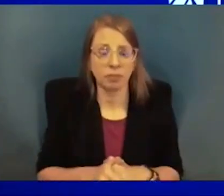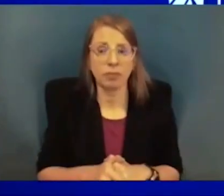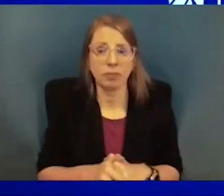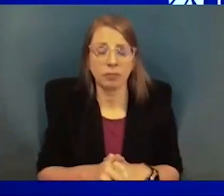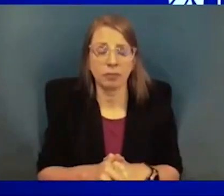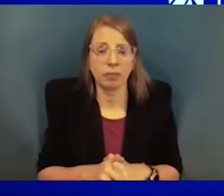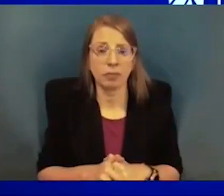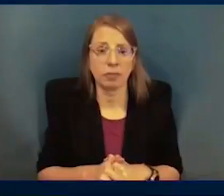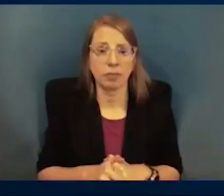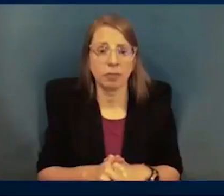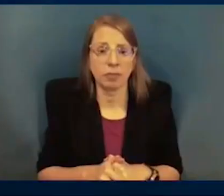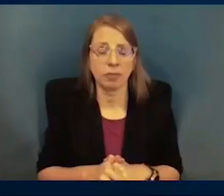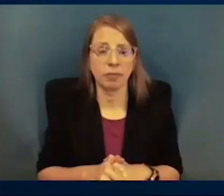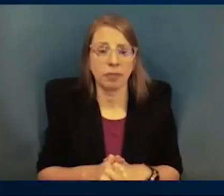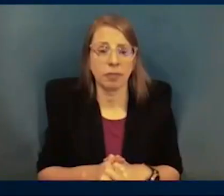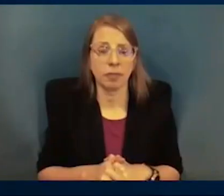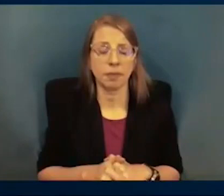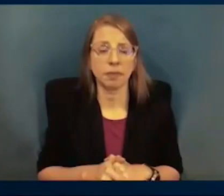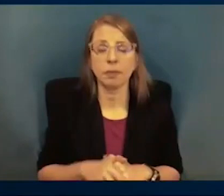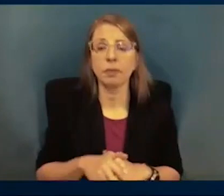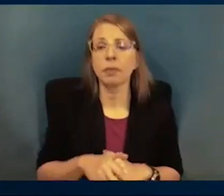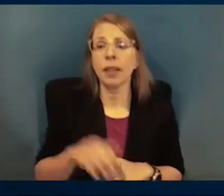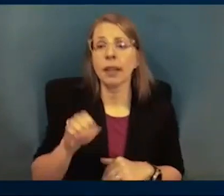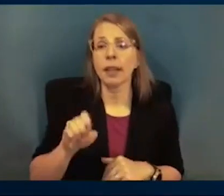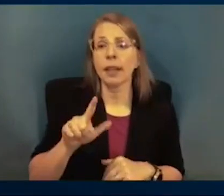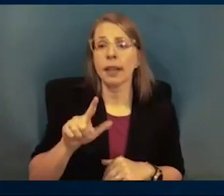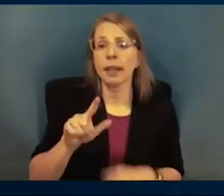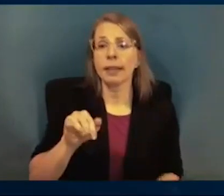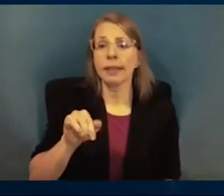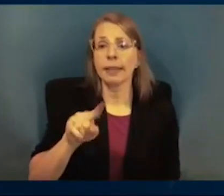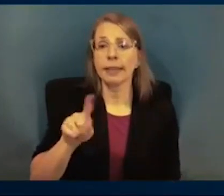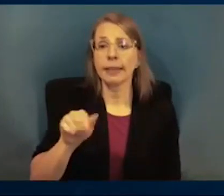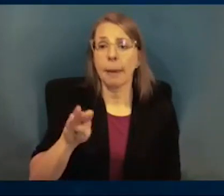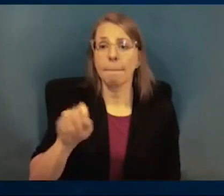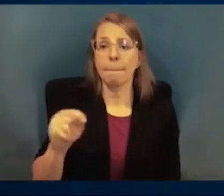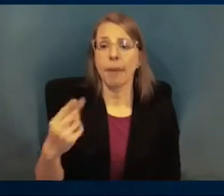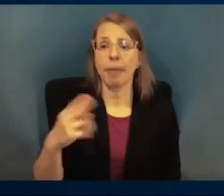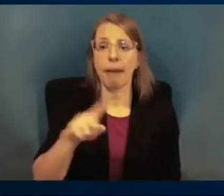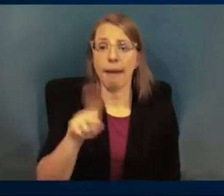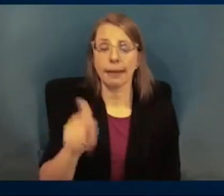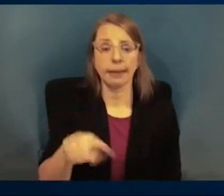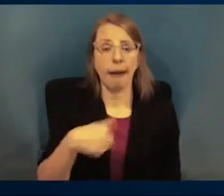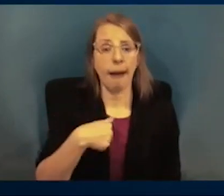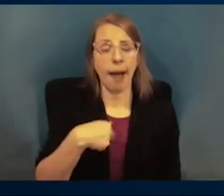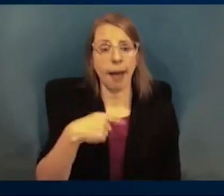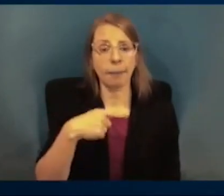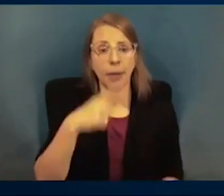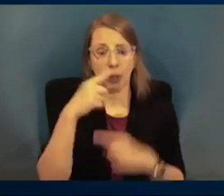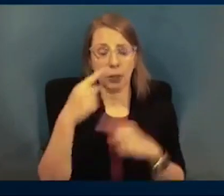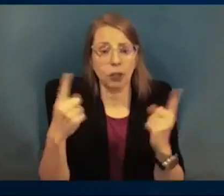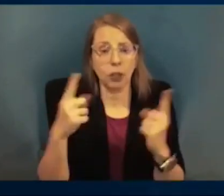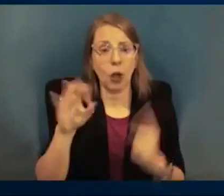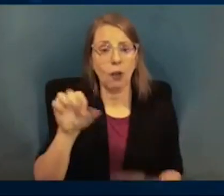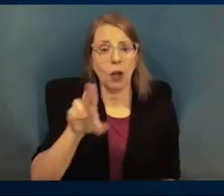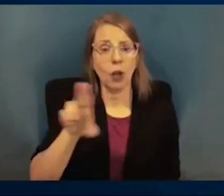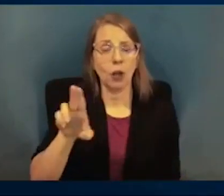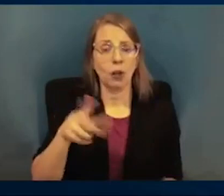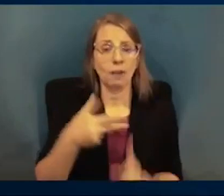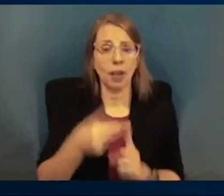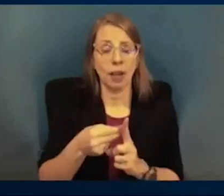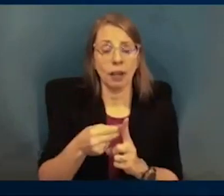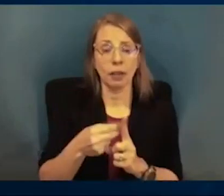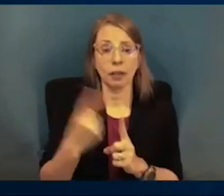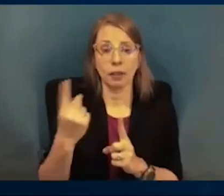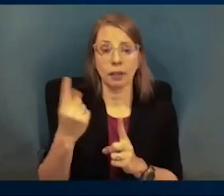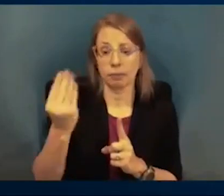about that. Okay, Elizabeth asks, I am allergic to the flu vaccine, and I have been advised I would be at